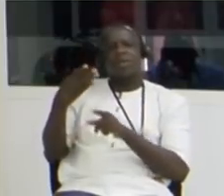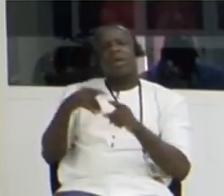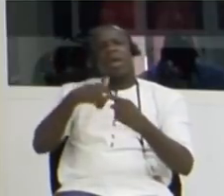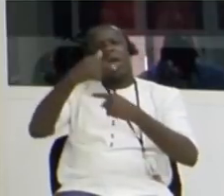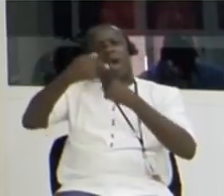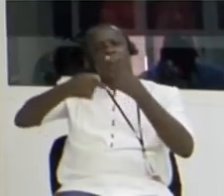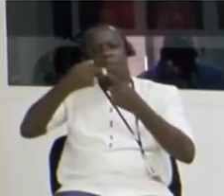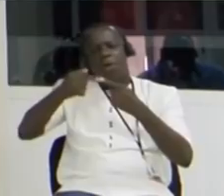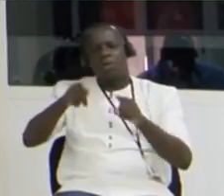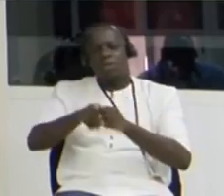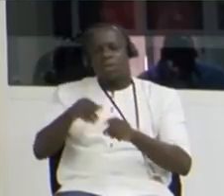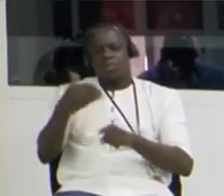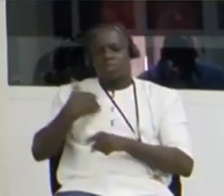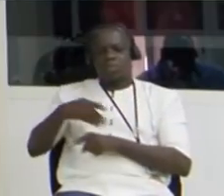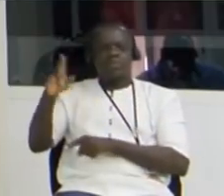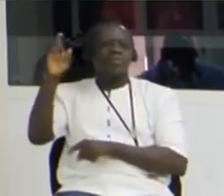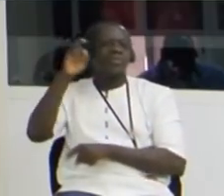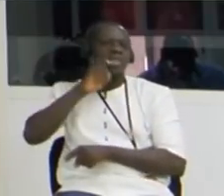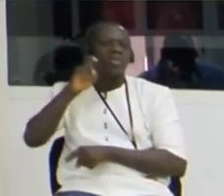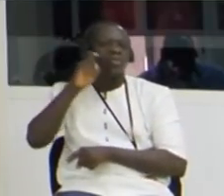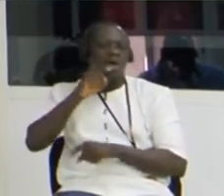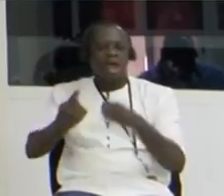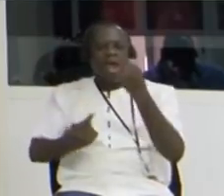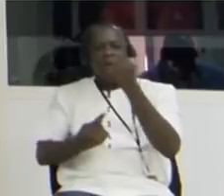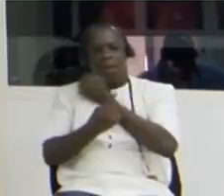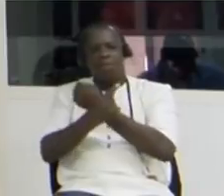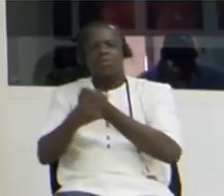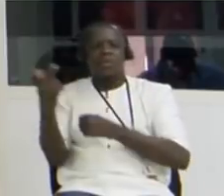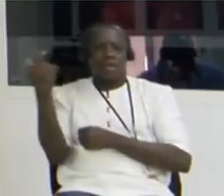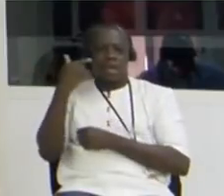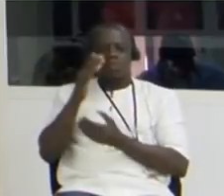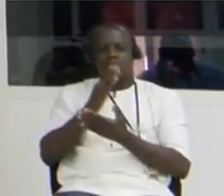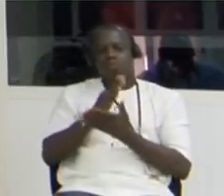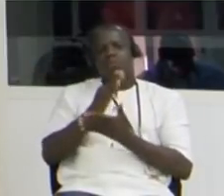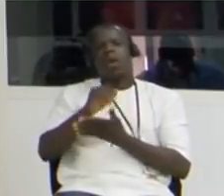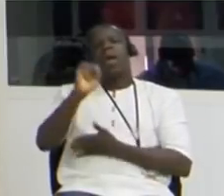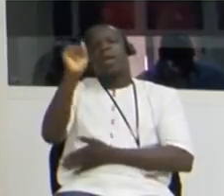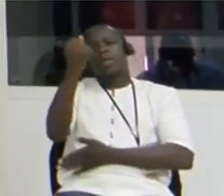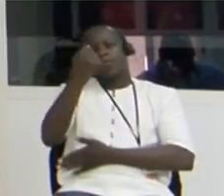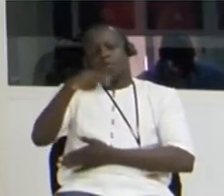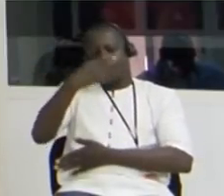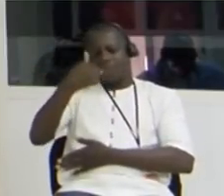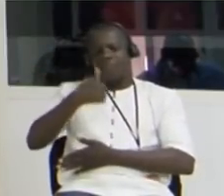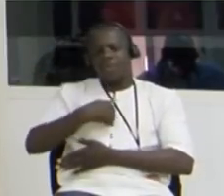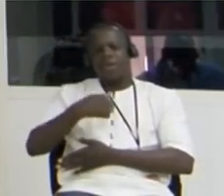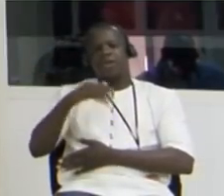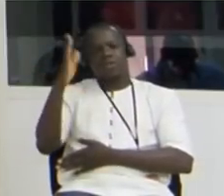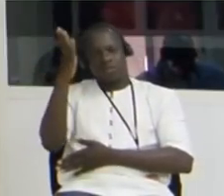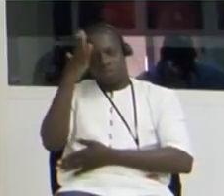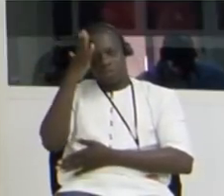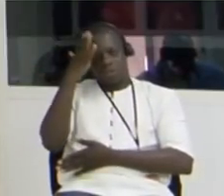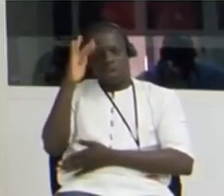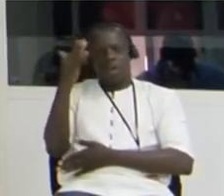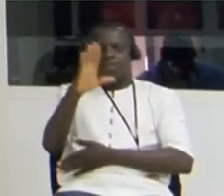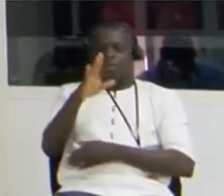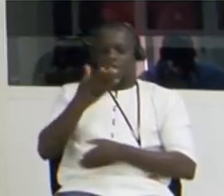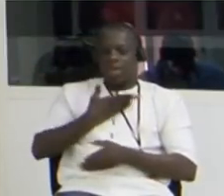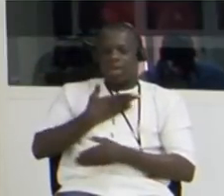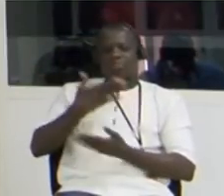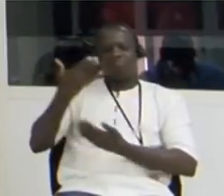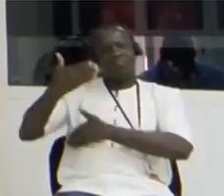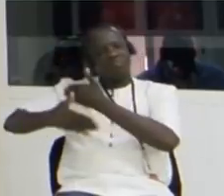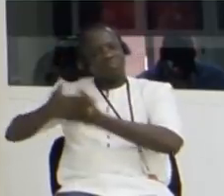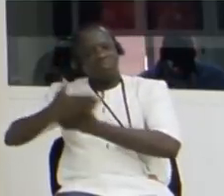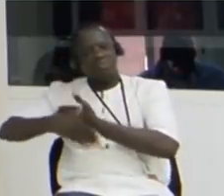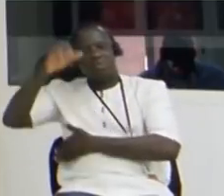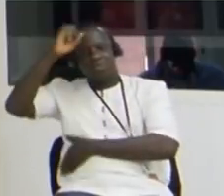about the alleged sexual abuse. So it would be difficult for me to know whether they were in close proximity.